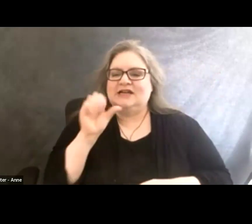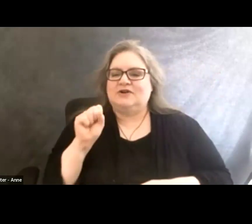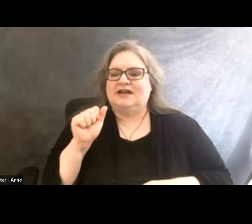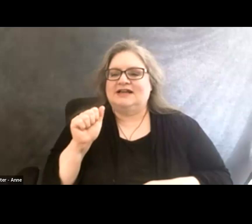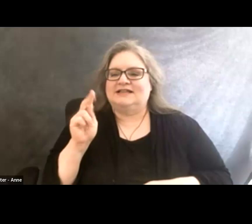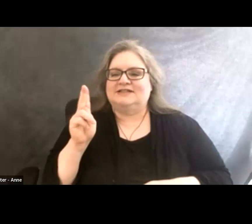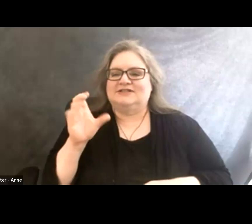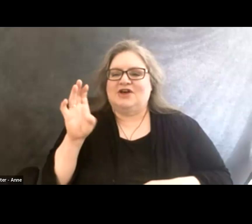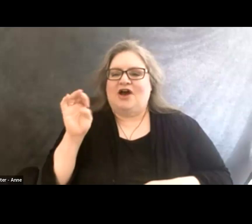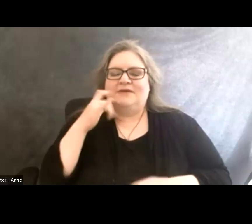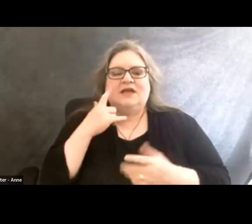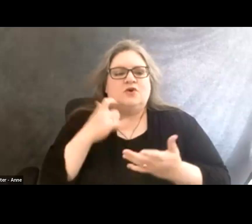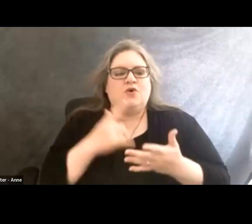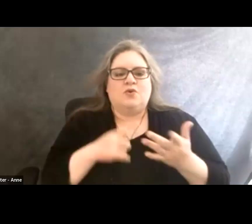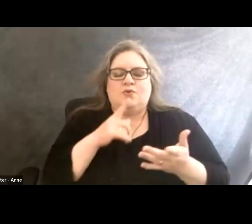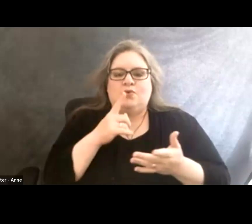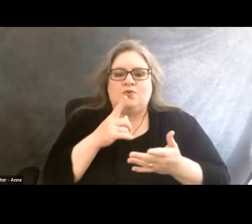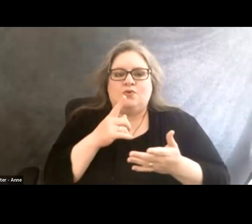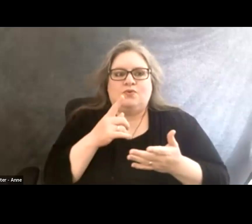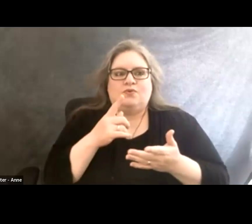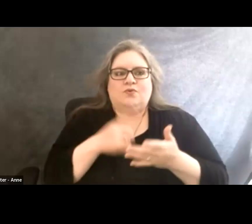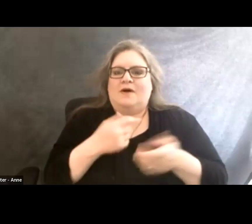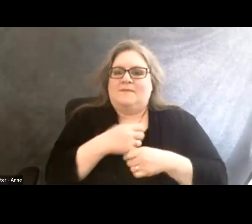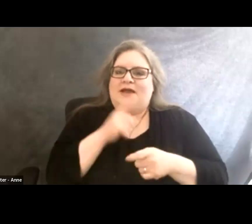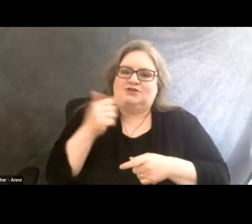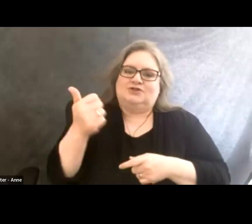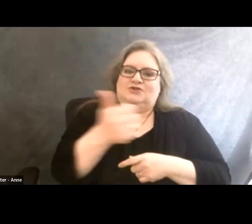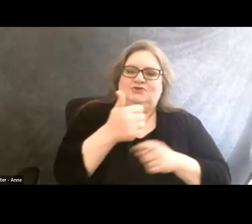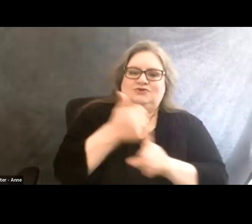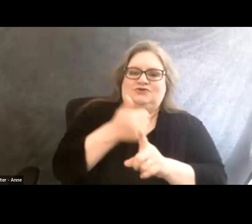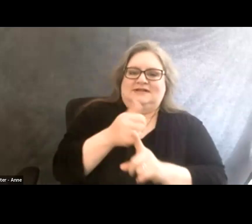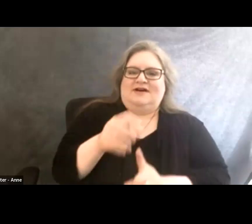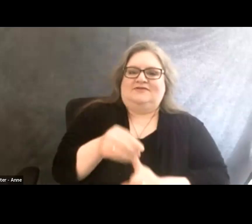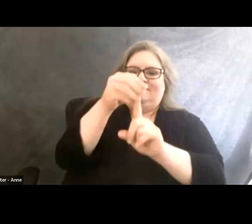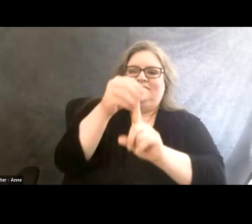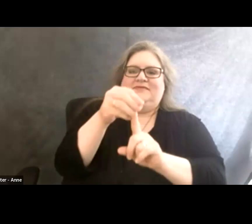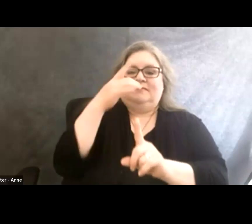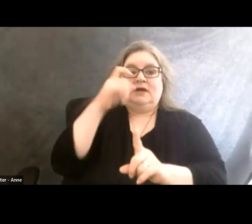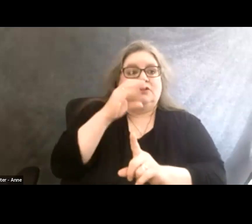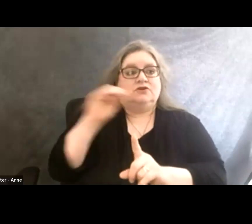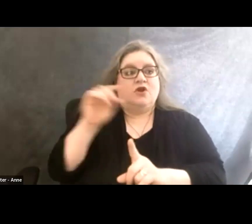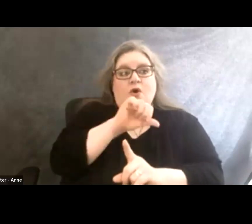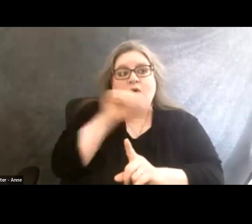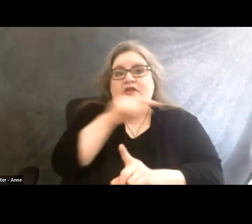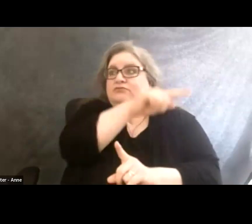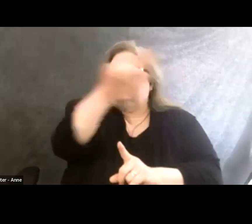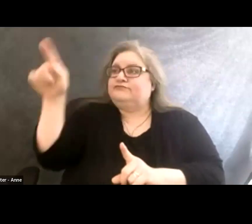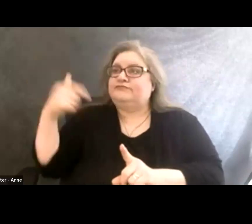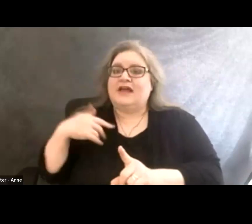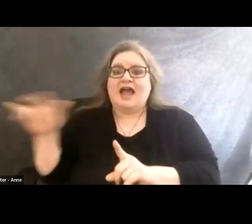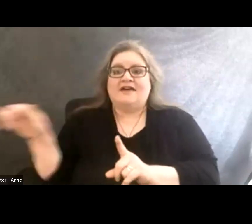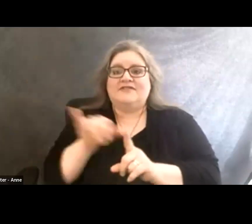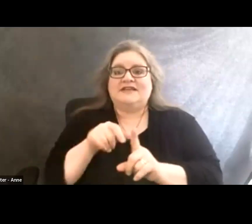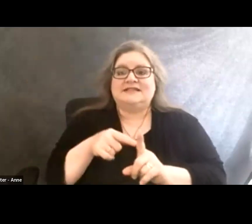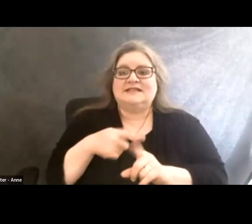the truth is that no one else has the gifts that you have to bring to the world in the